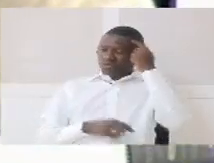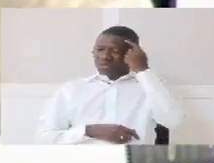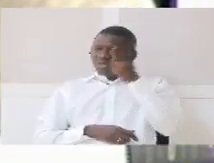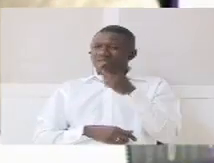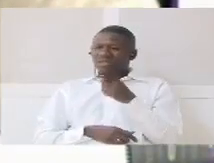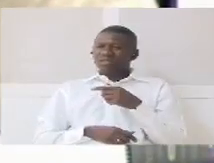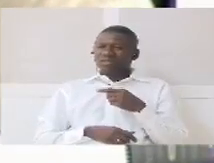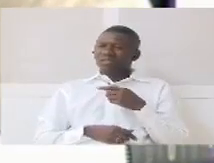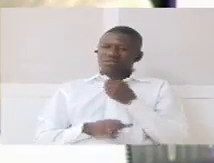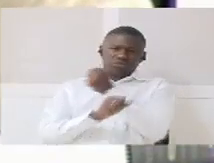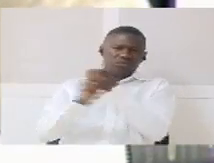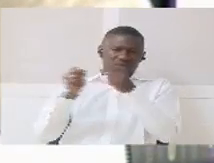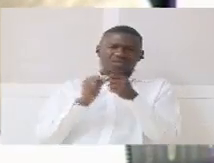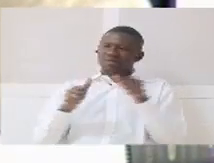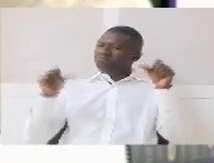inhumane.